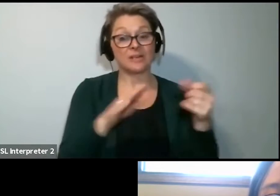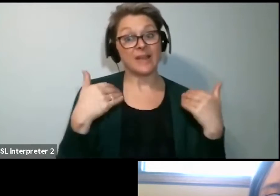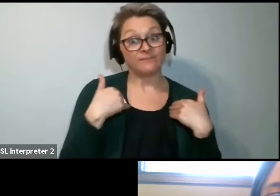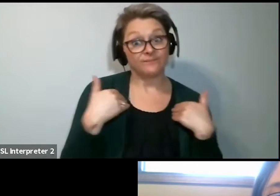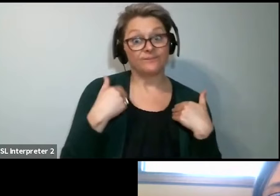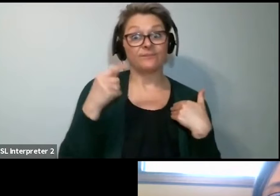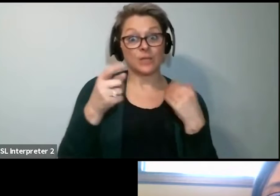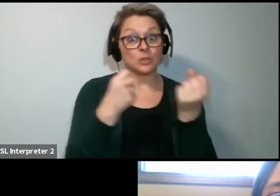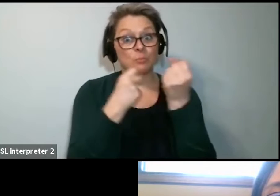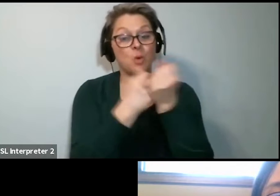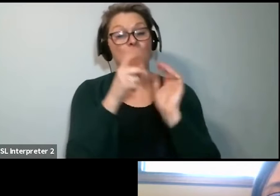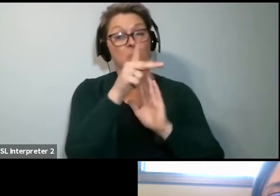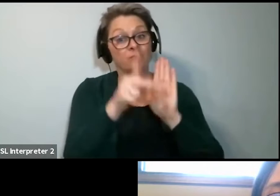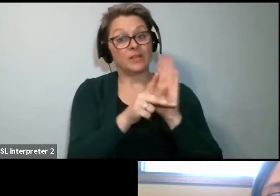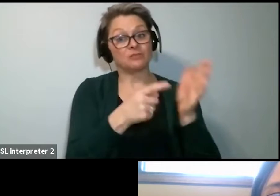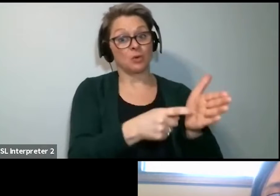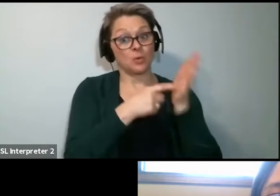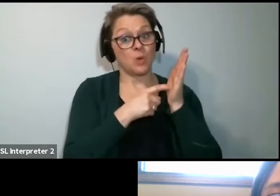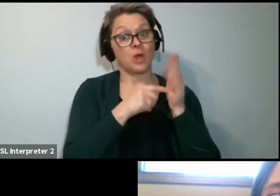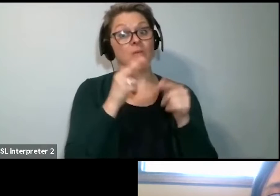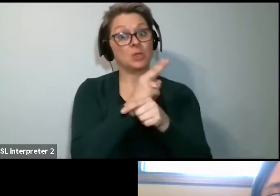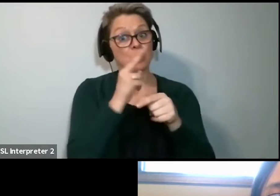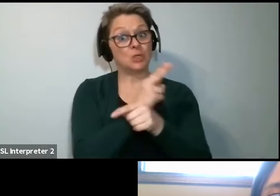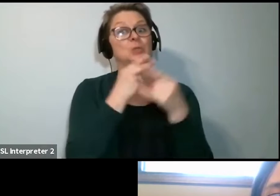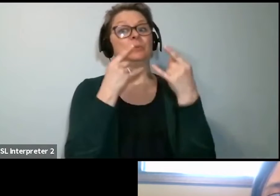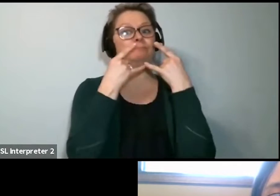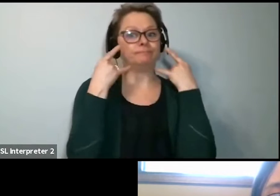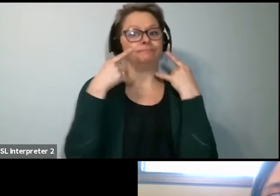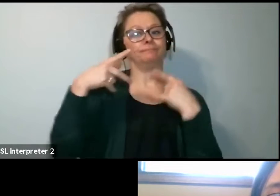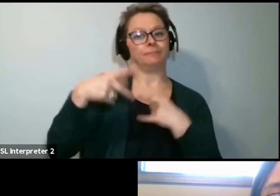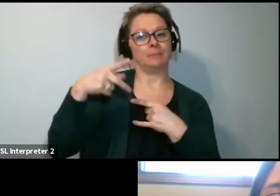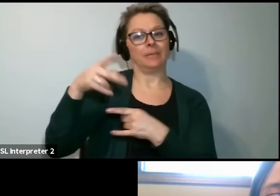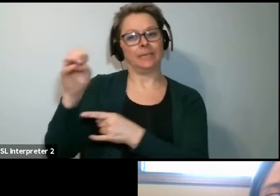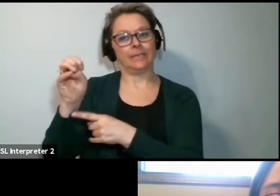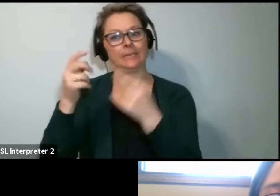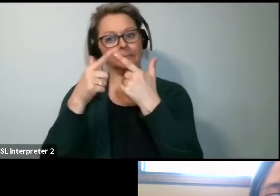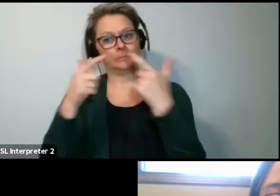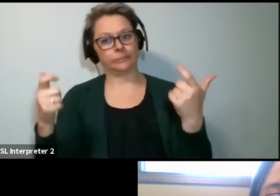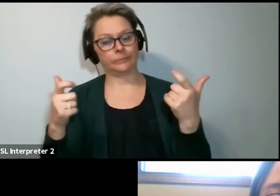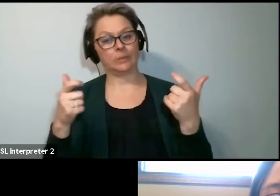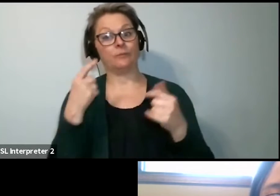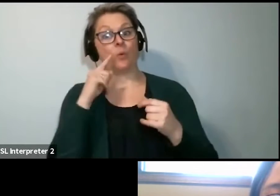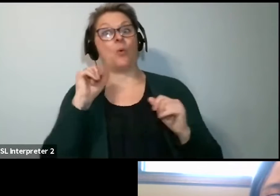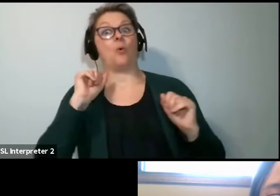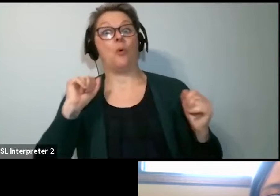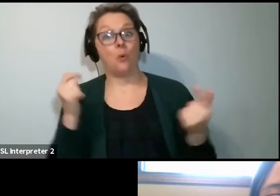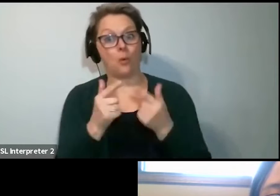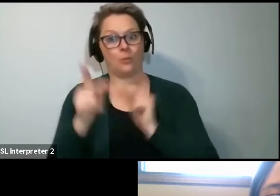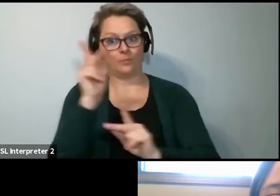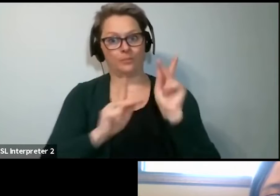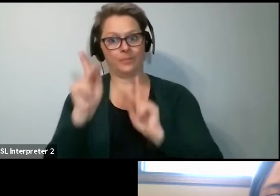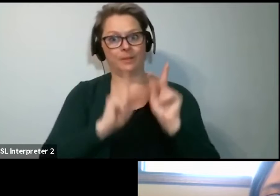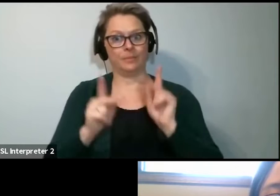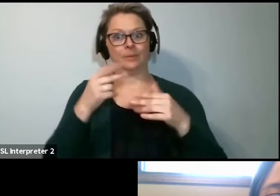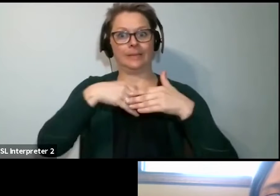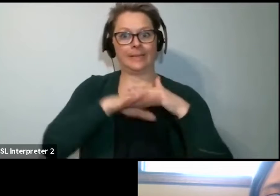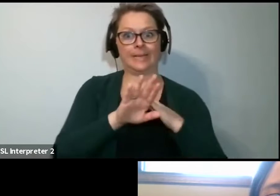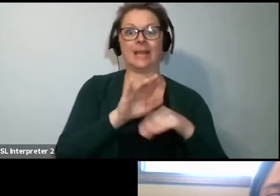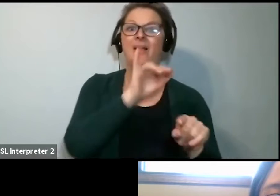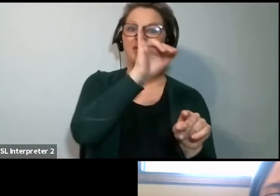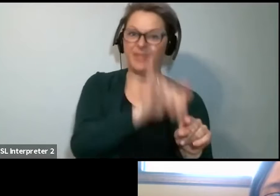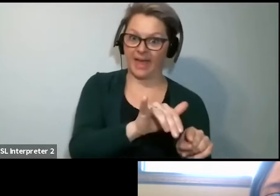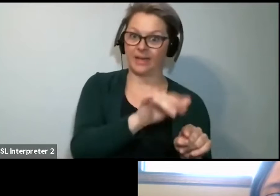the provincial requirements around the use of personal protective equipment by all individuals in Redacted